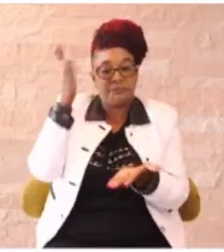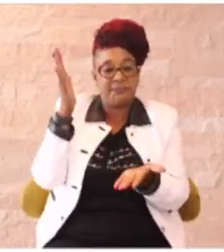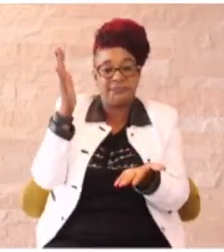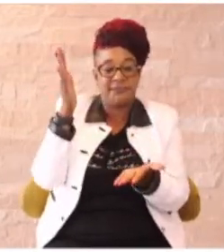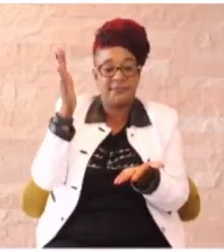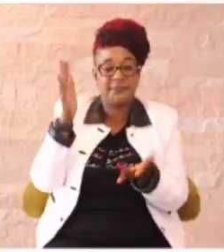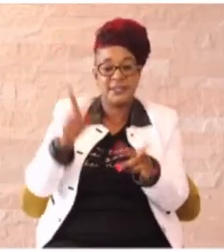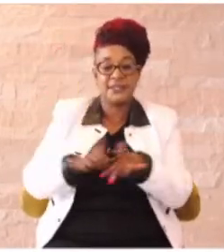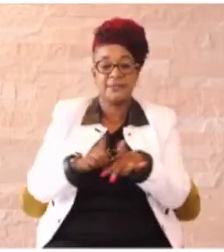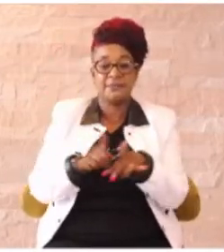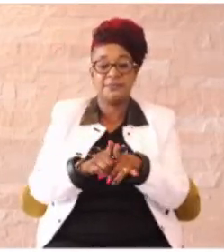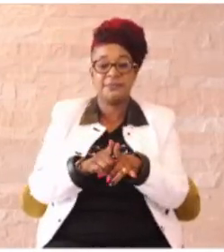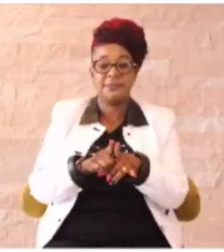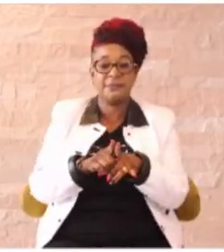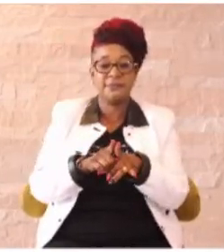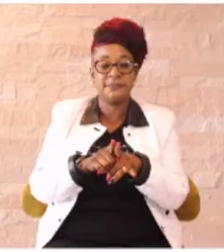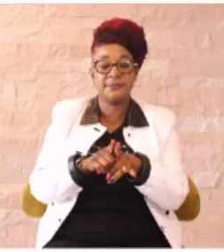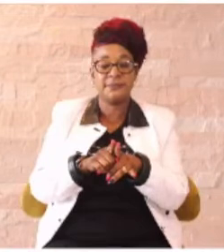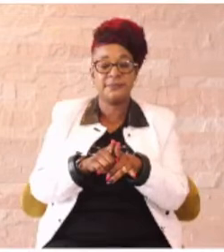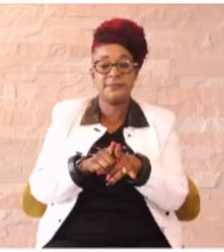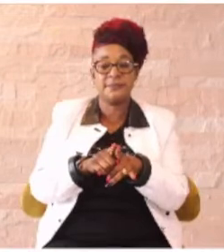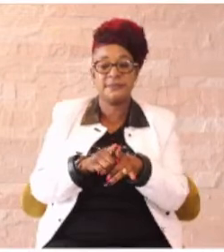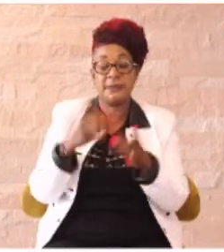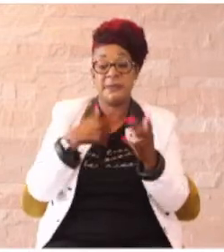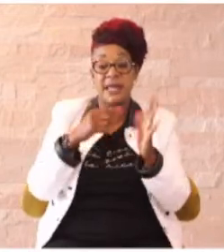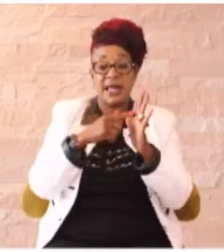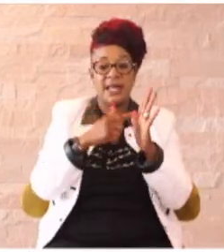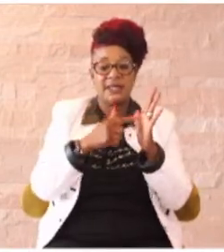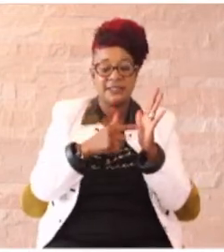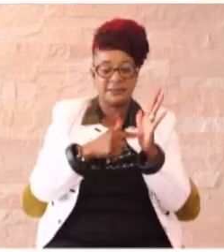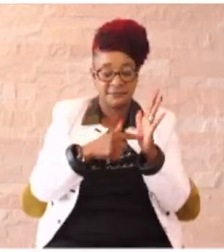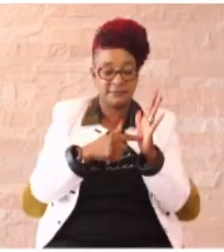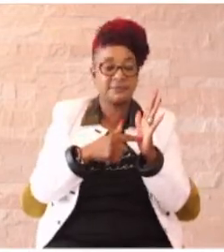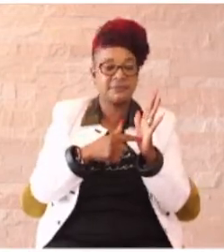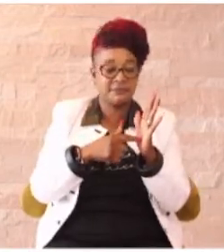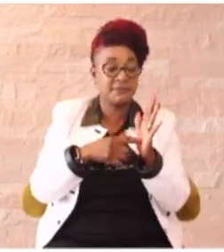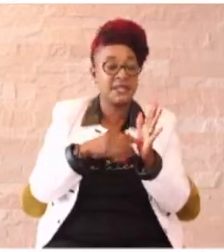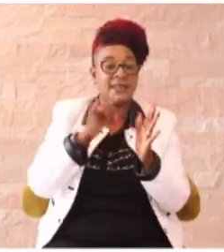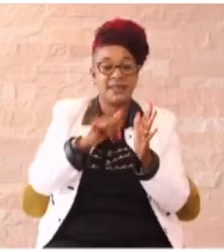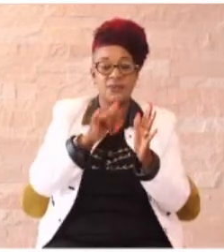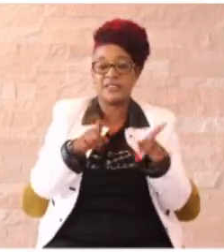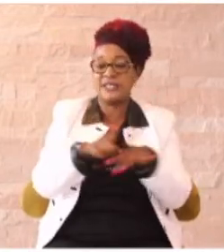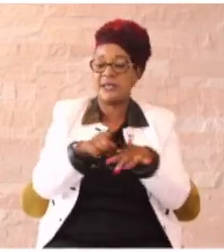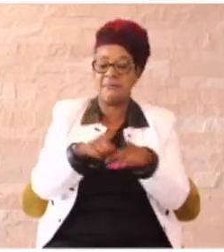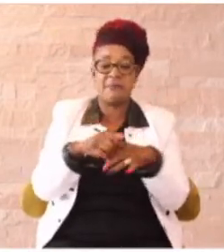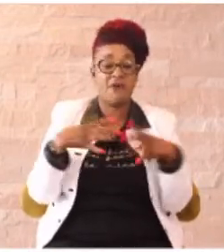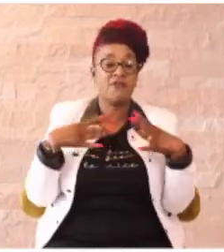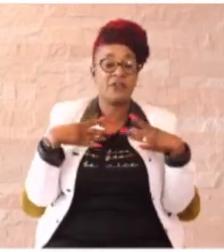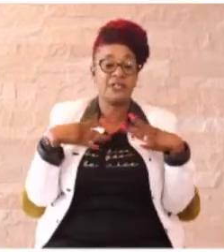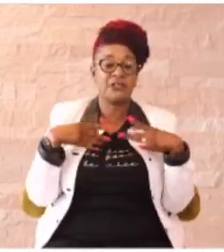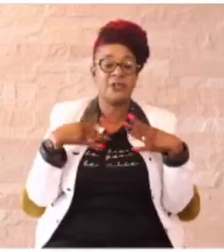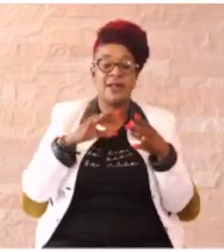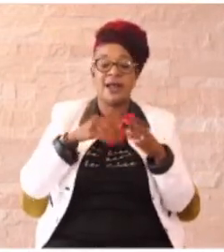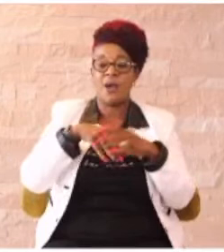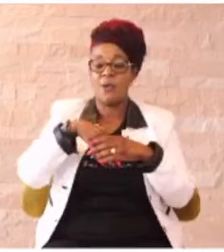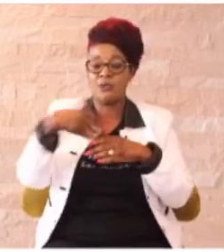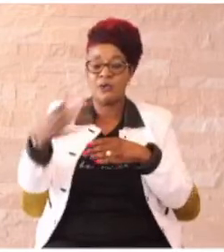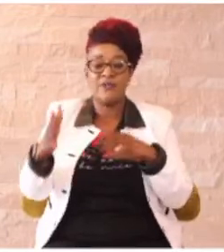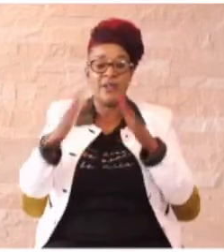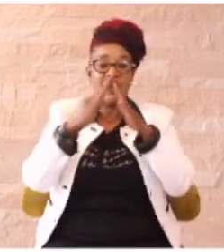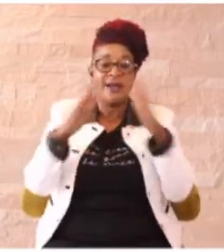And my highlights, this was like a little vacation, away from the house, away from the